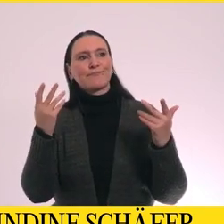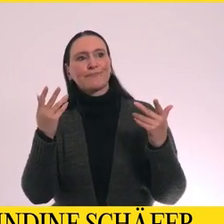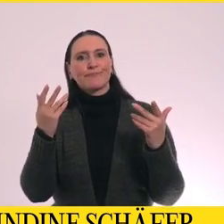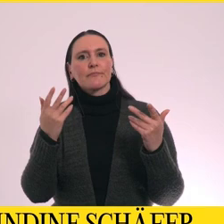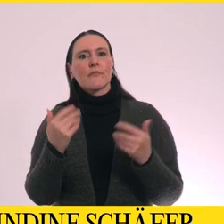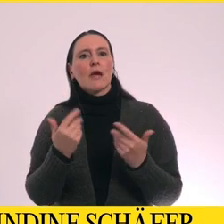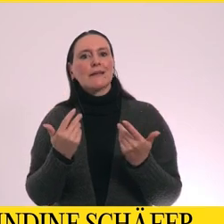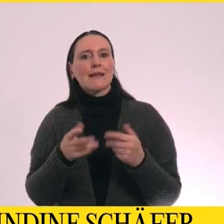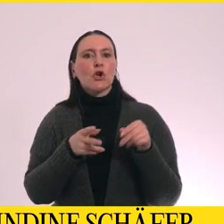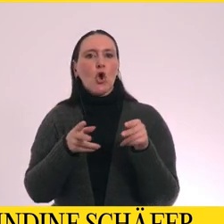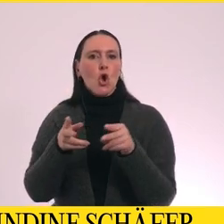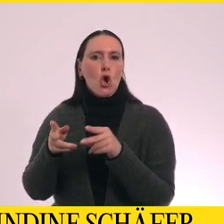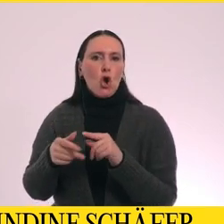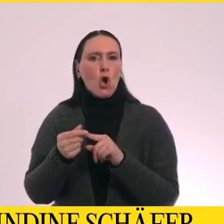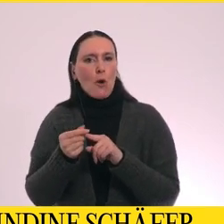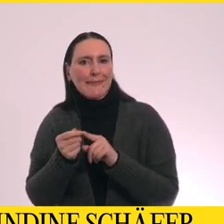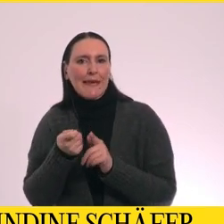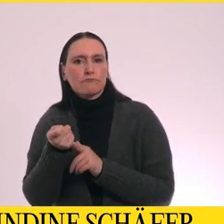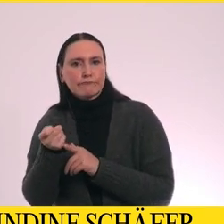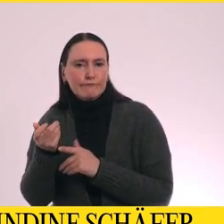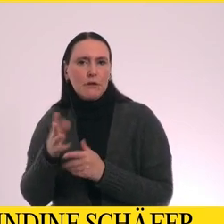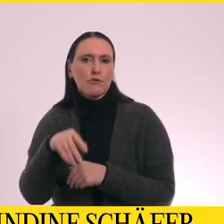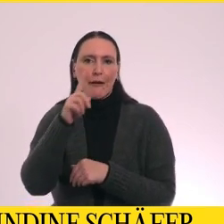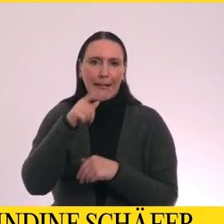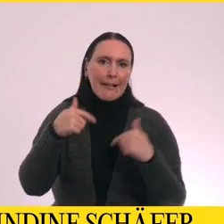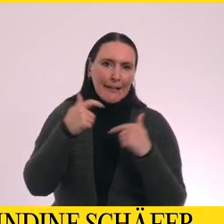It's this concept is based